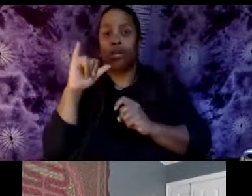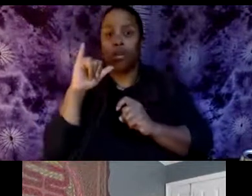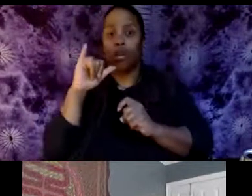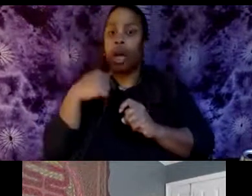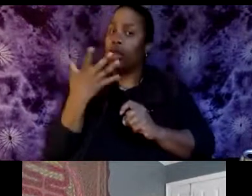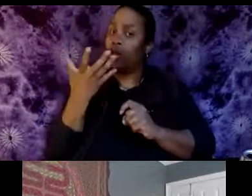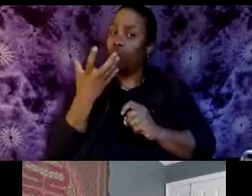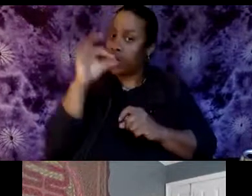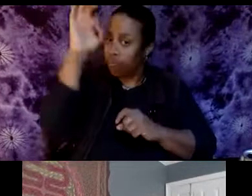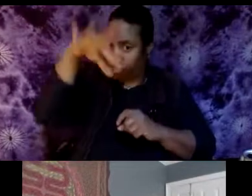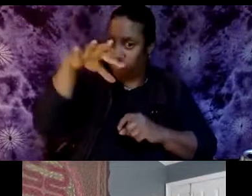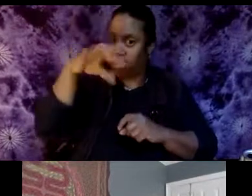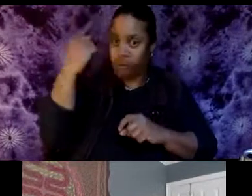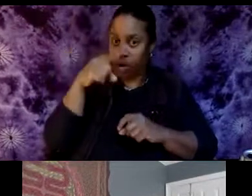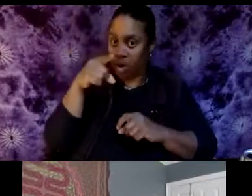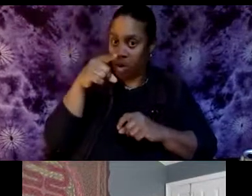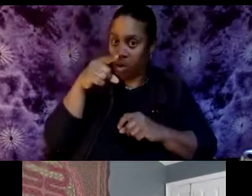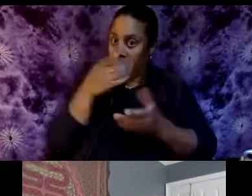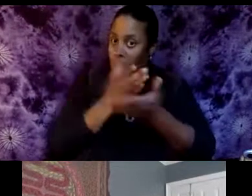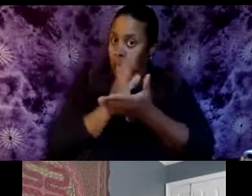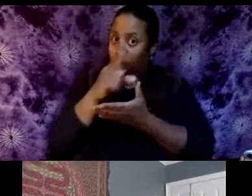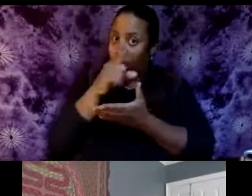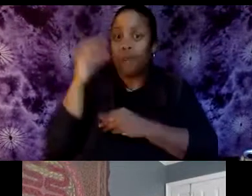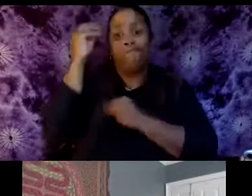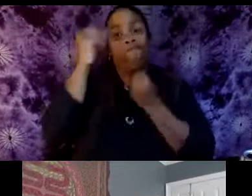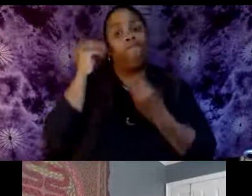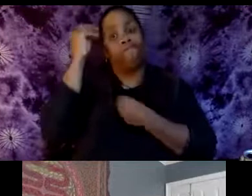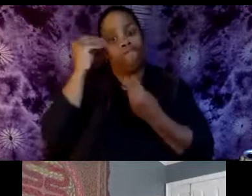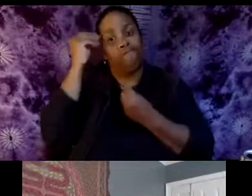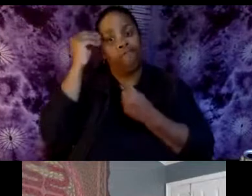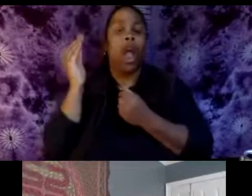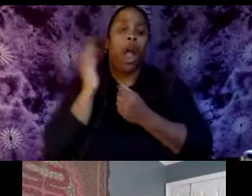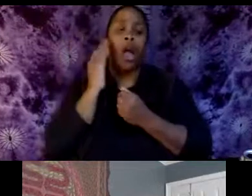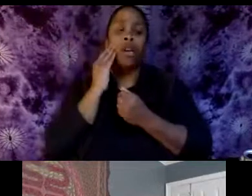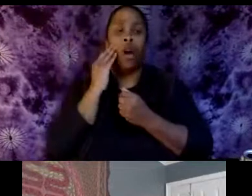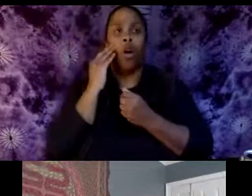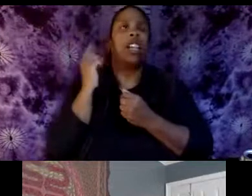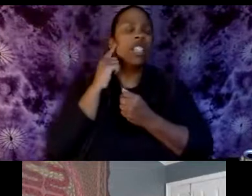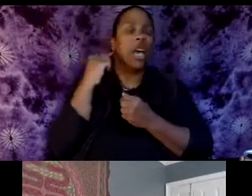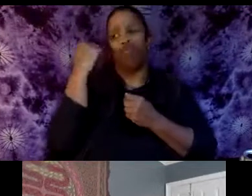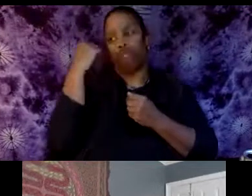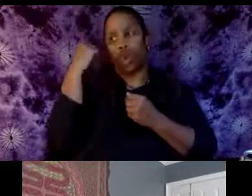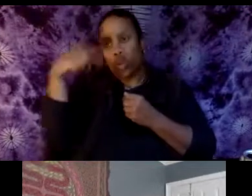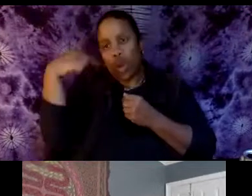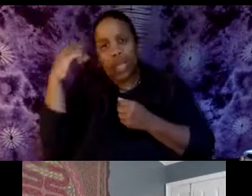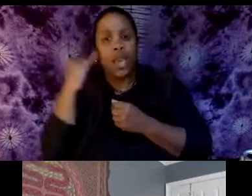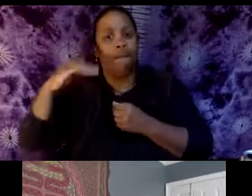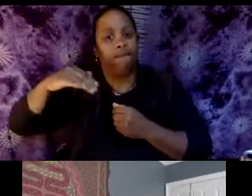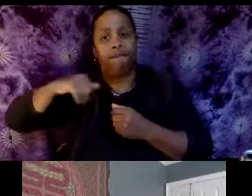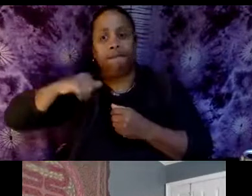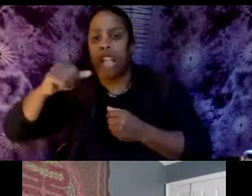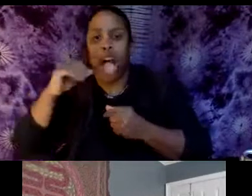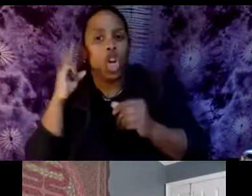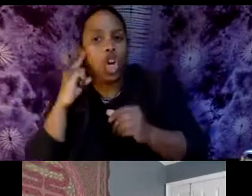put that out there and allow you to give some thought to it. I know it may sound crazy if you've not heard it before, but